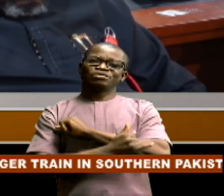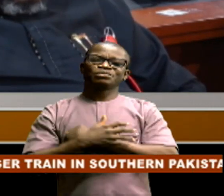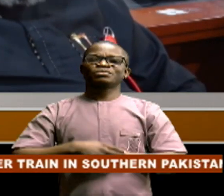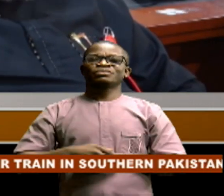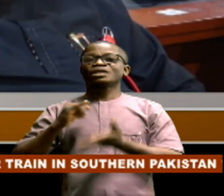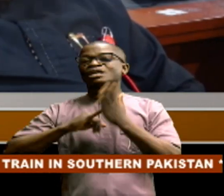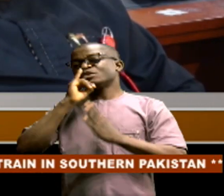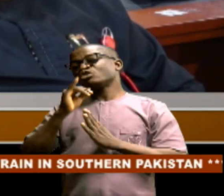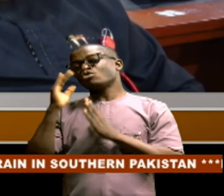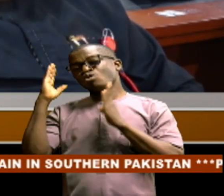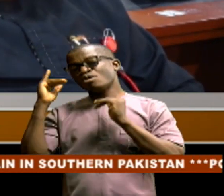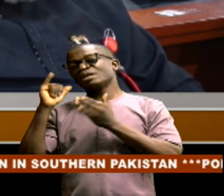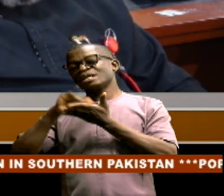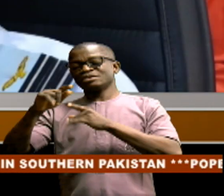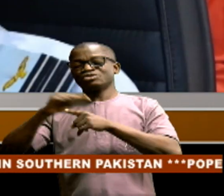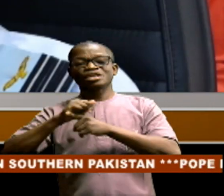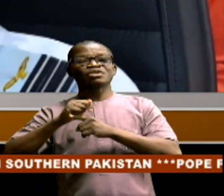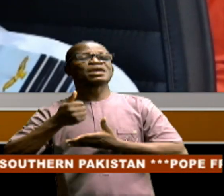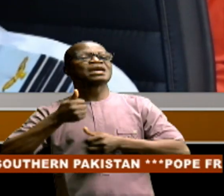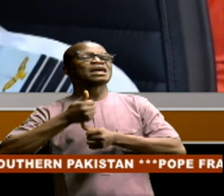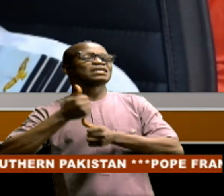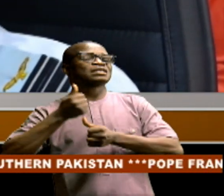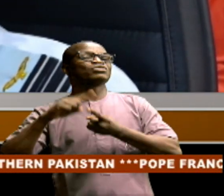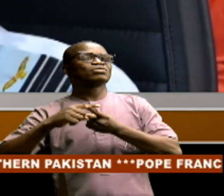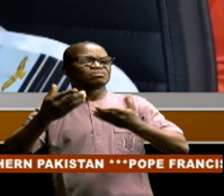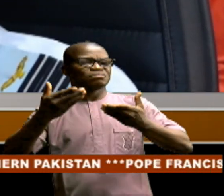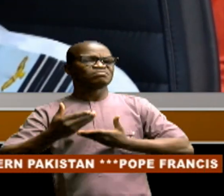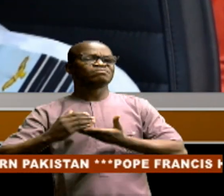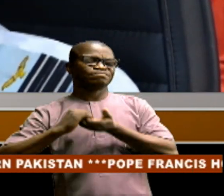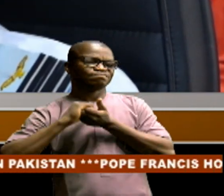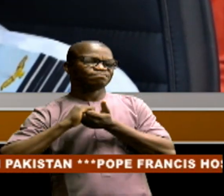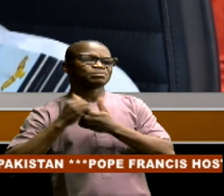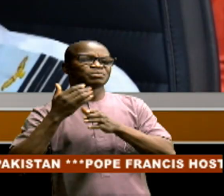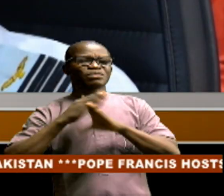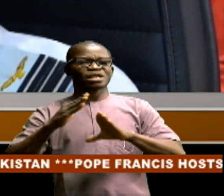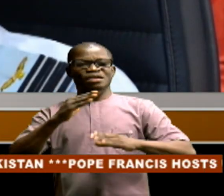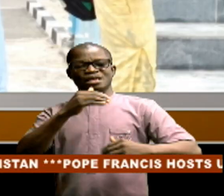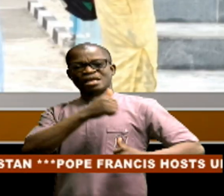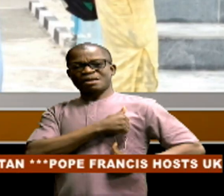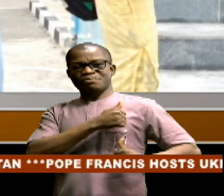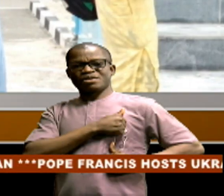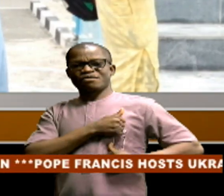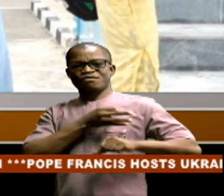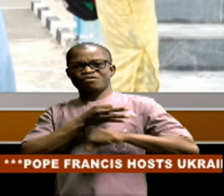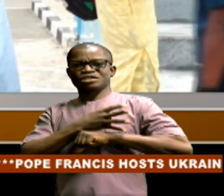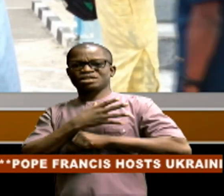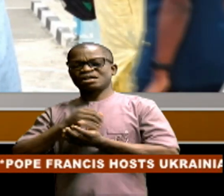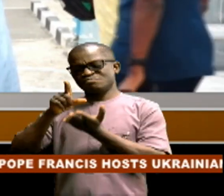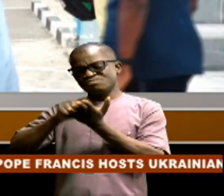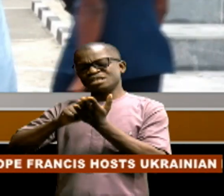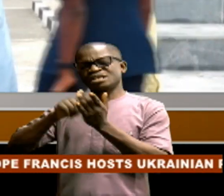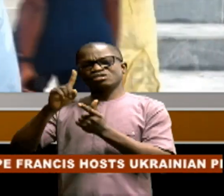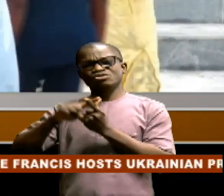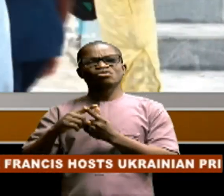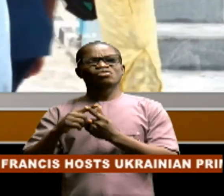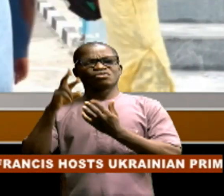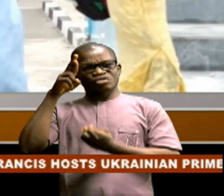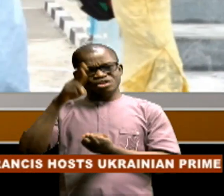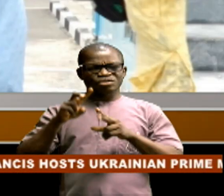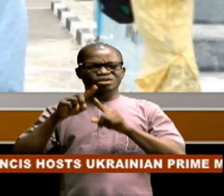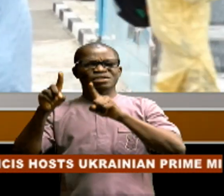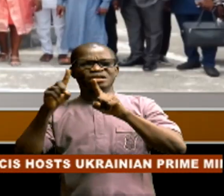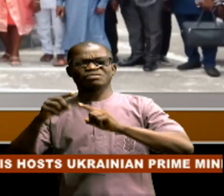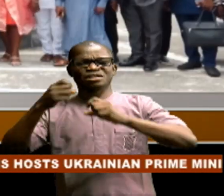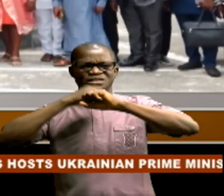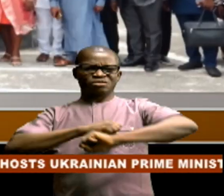that the training will assist in bringing synergy between the armed forces of Nigeria and the media in curtailing the various security challenges in the